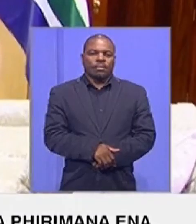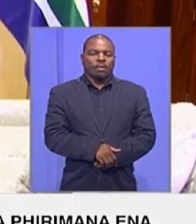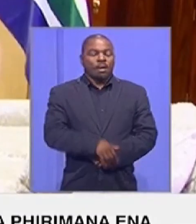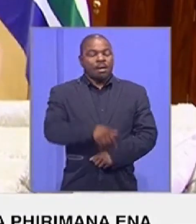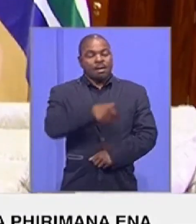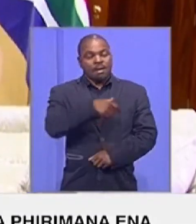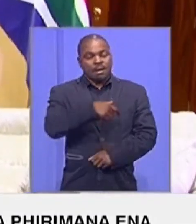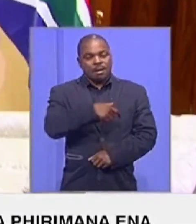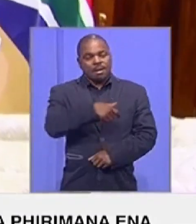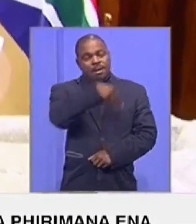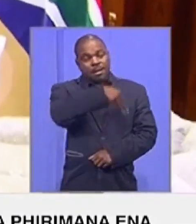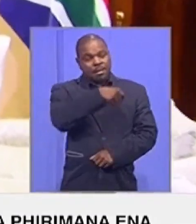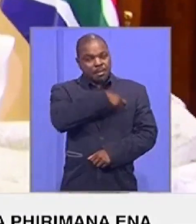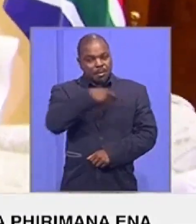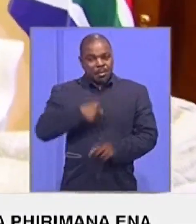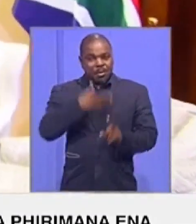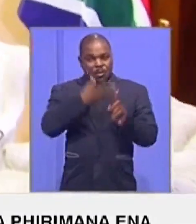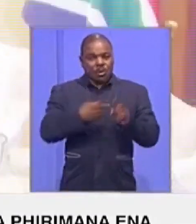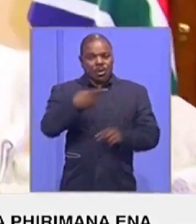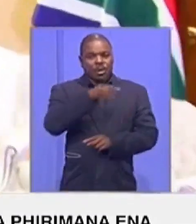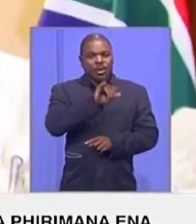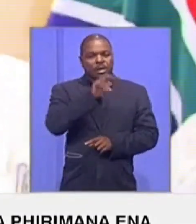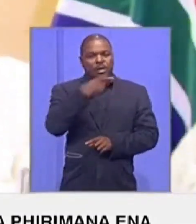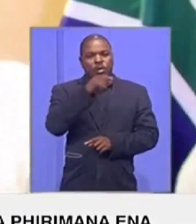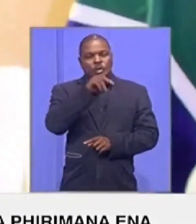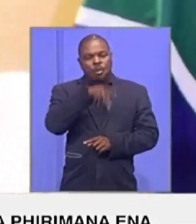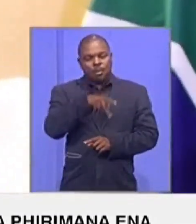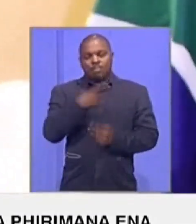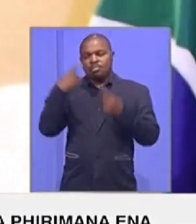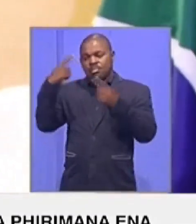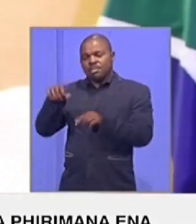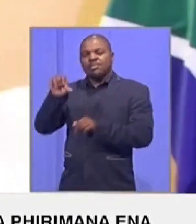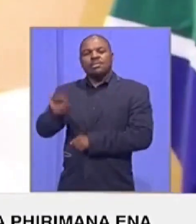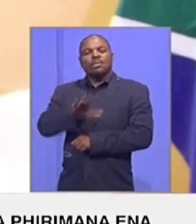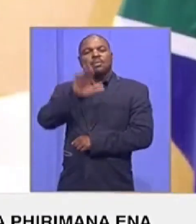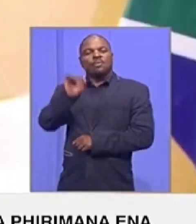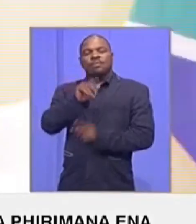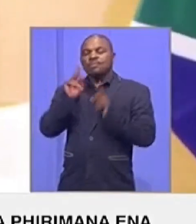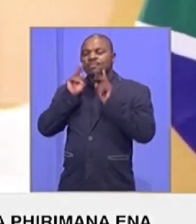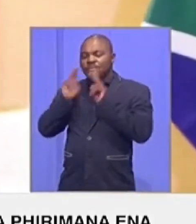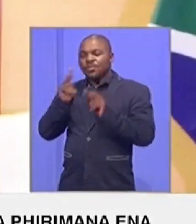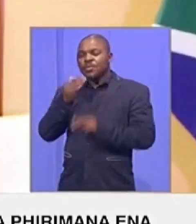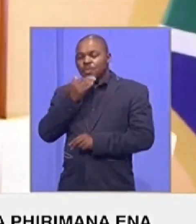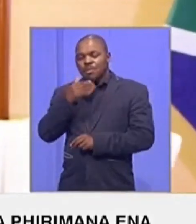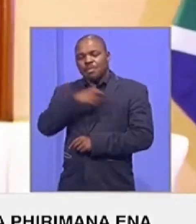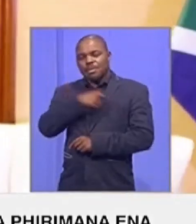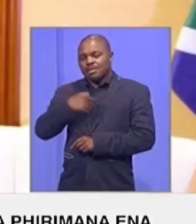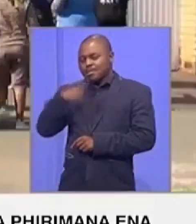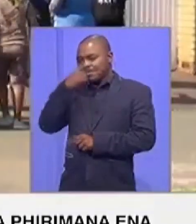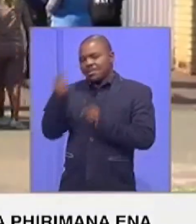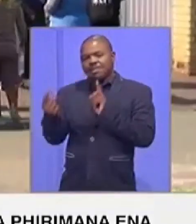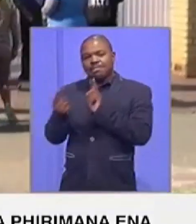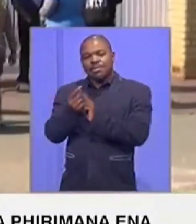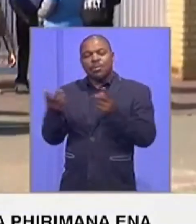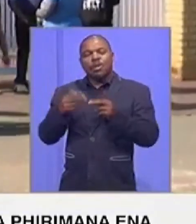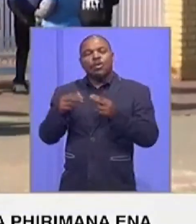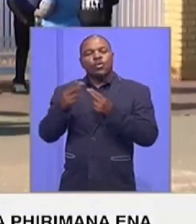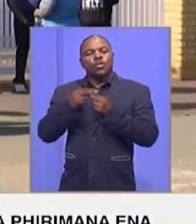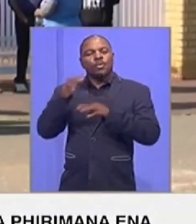Mopresidente wa Namibia Hage Geingob o leeto la semmuso naheng ena moo a kopaneng le wa mphato wa hae Mopresidente Ramaphosa Union